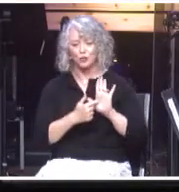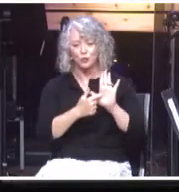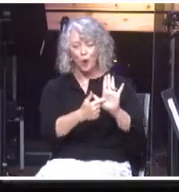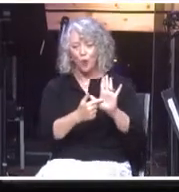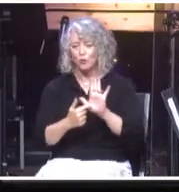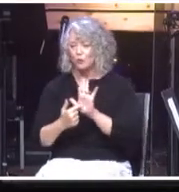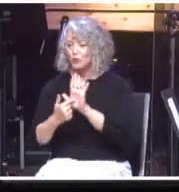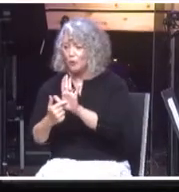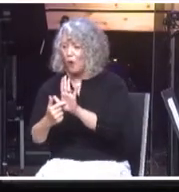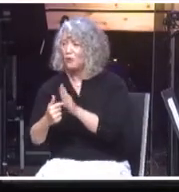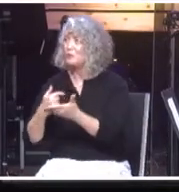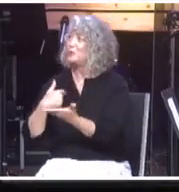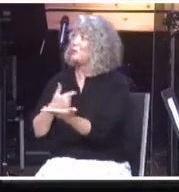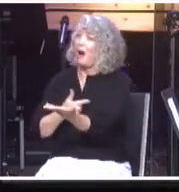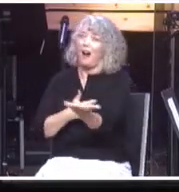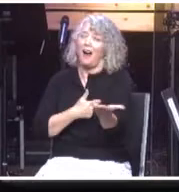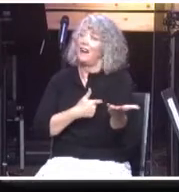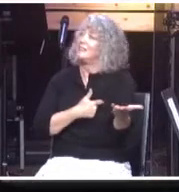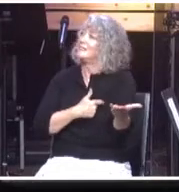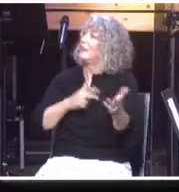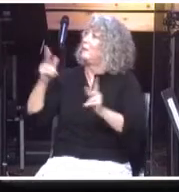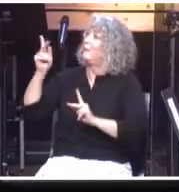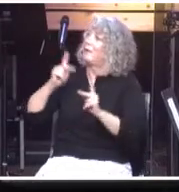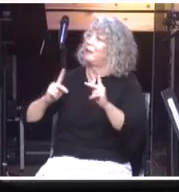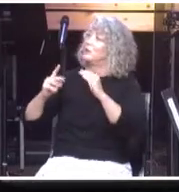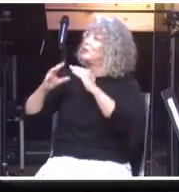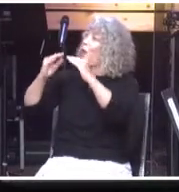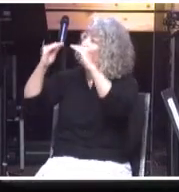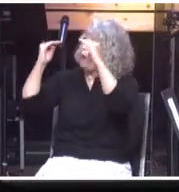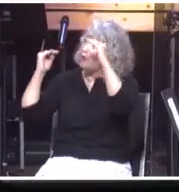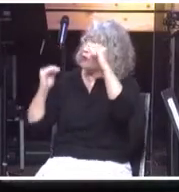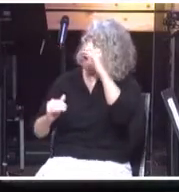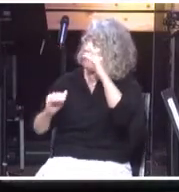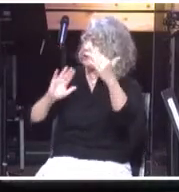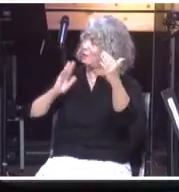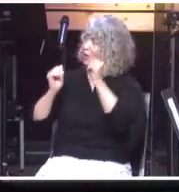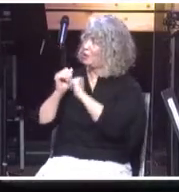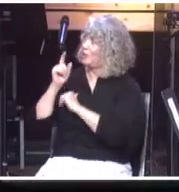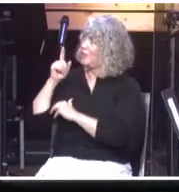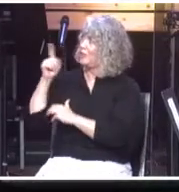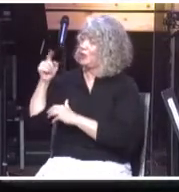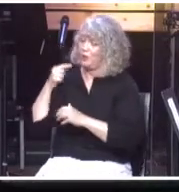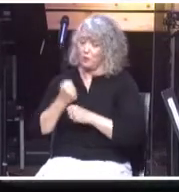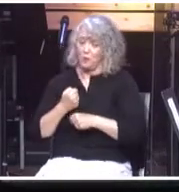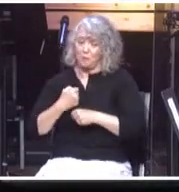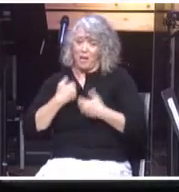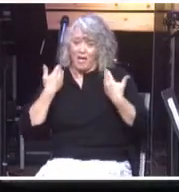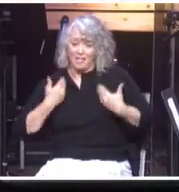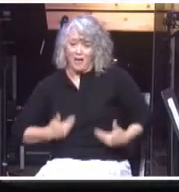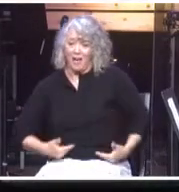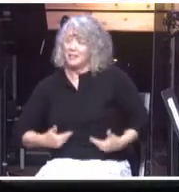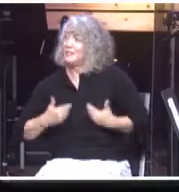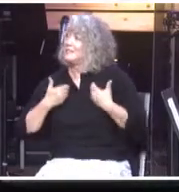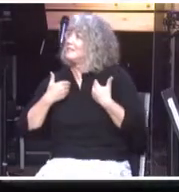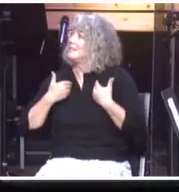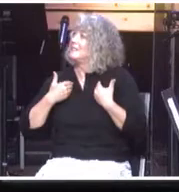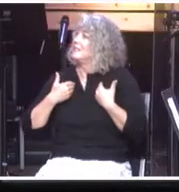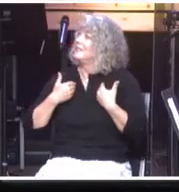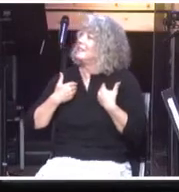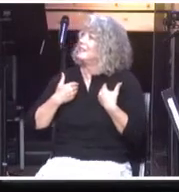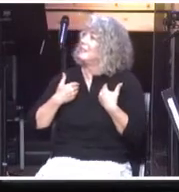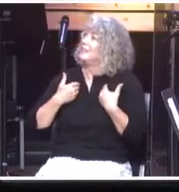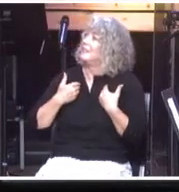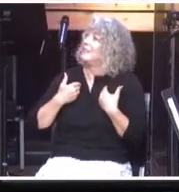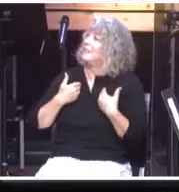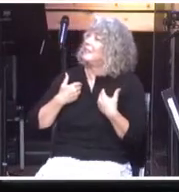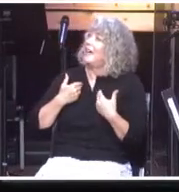inferior, created beings, in fact, that might well expect something